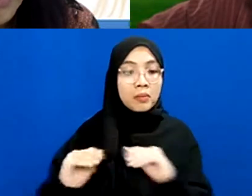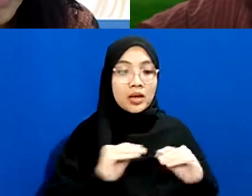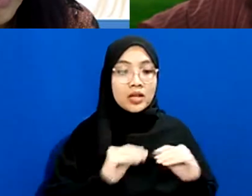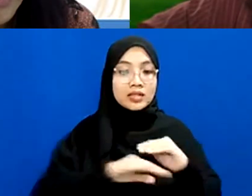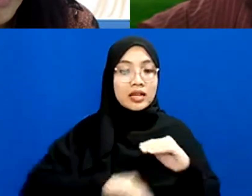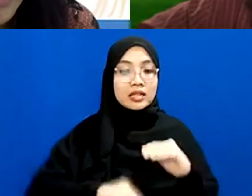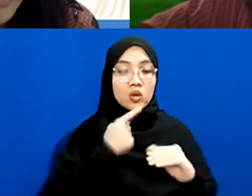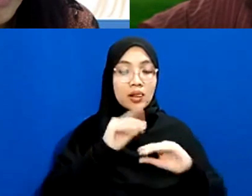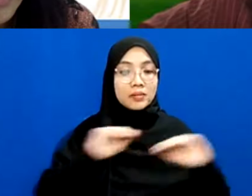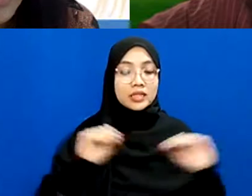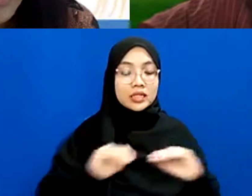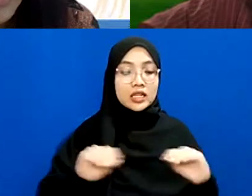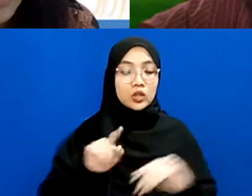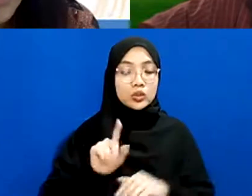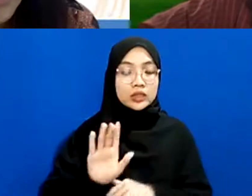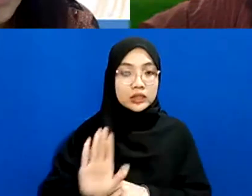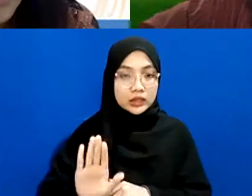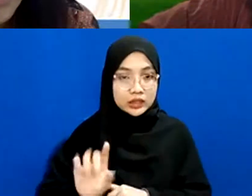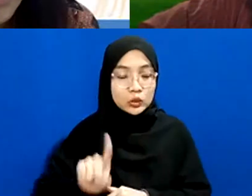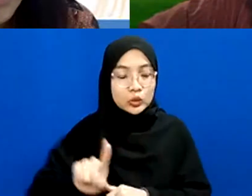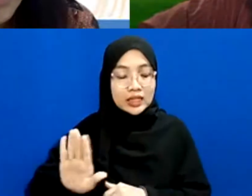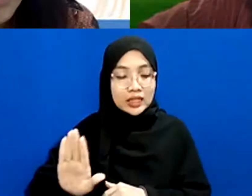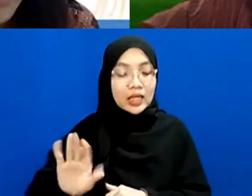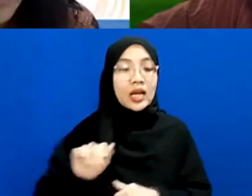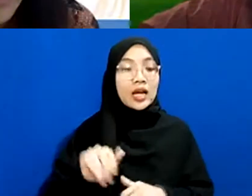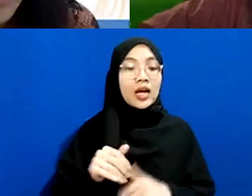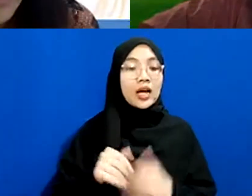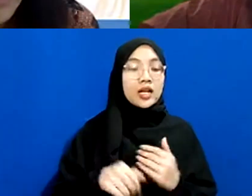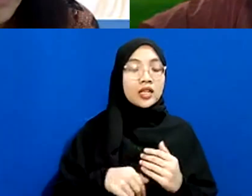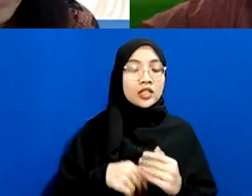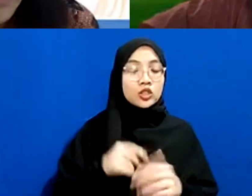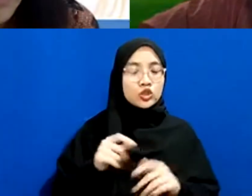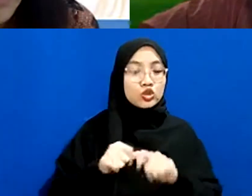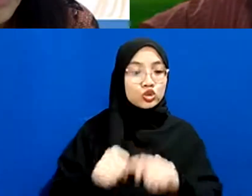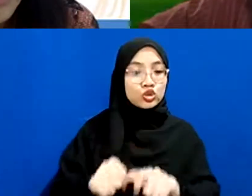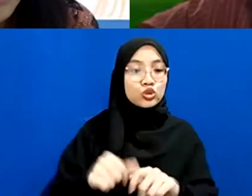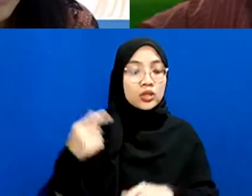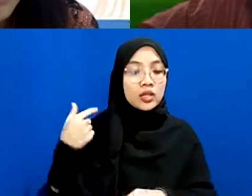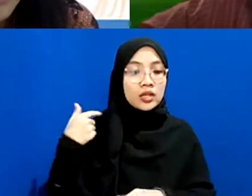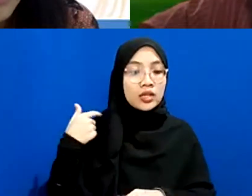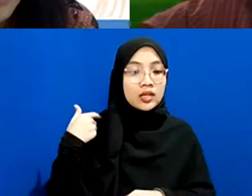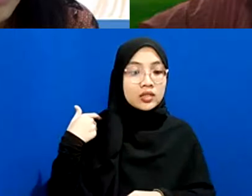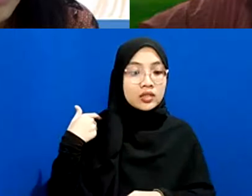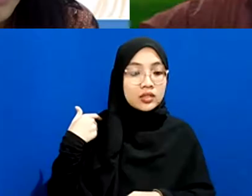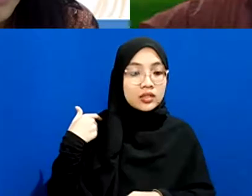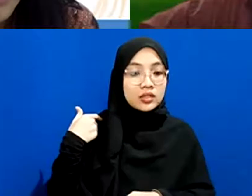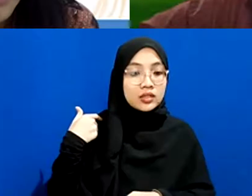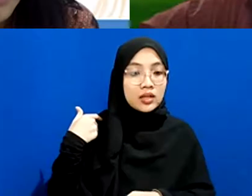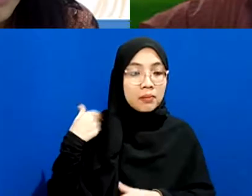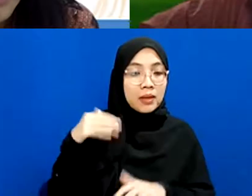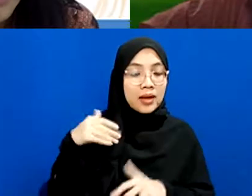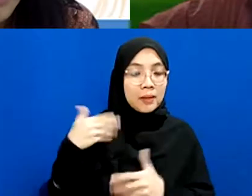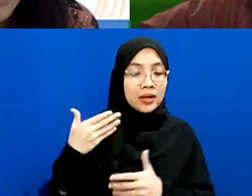overuse of sensitivity, dynamics, politics, and such. That was especially interesting, as